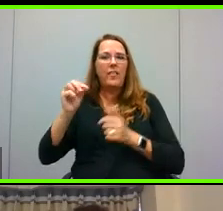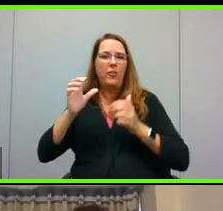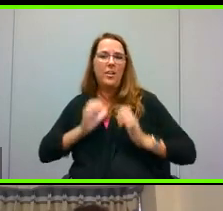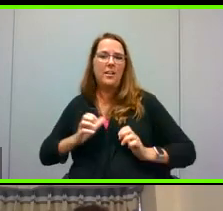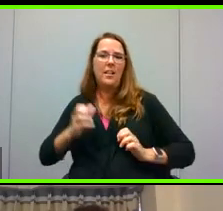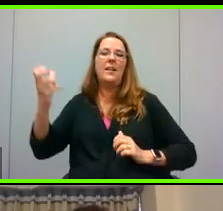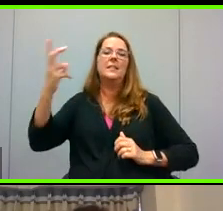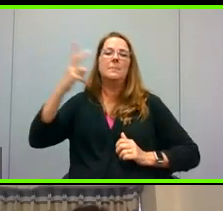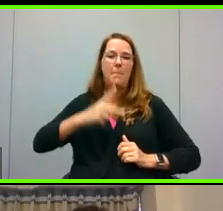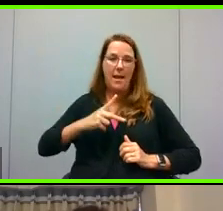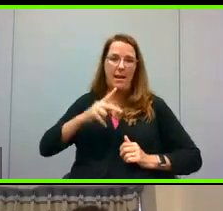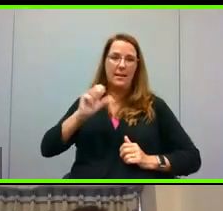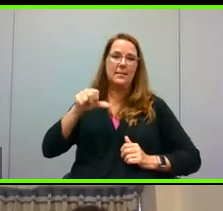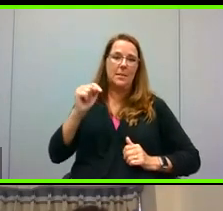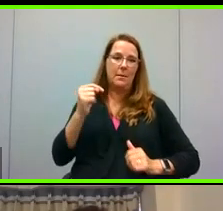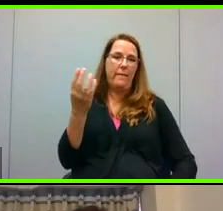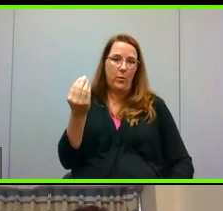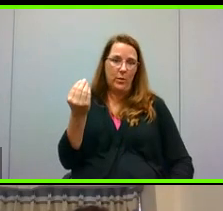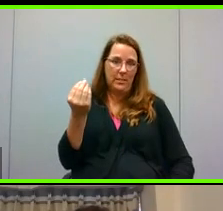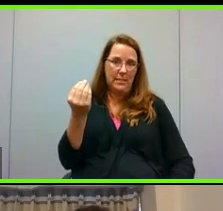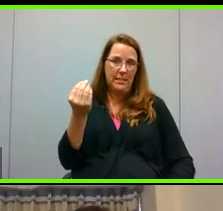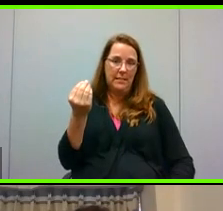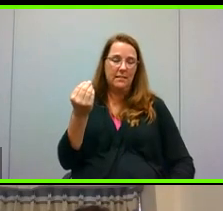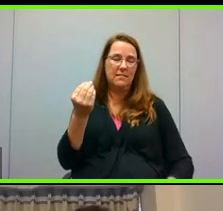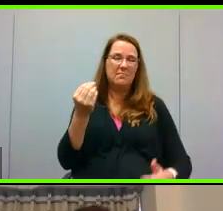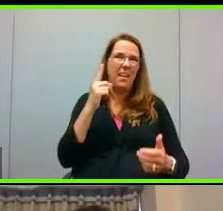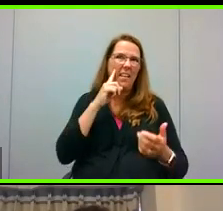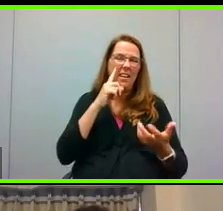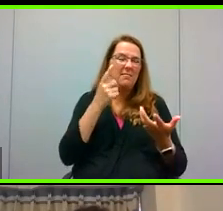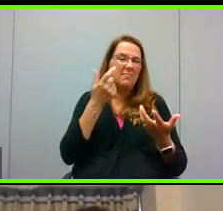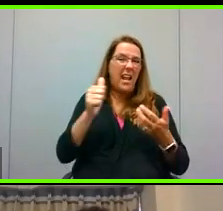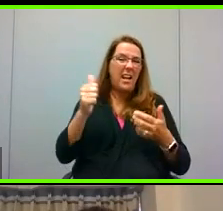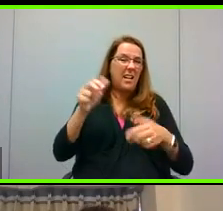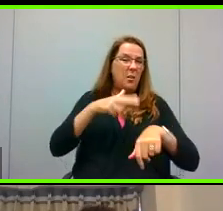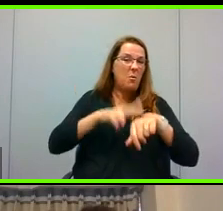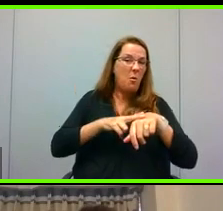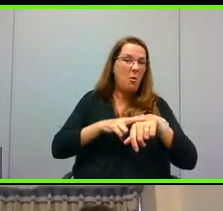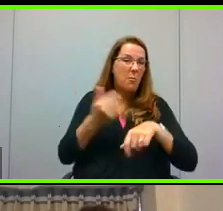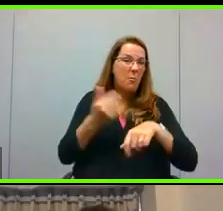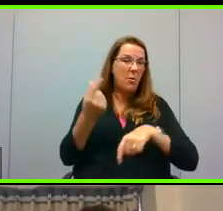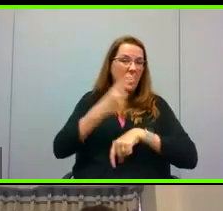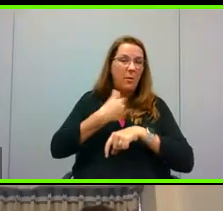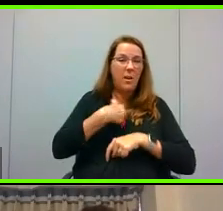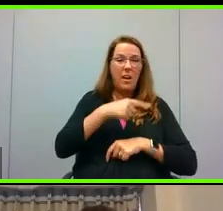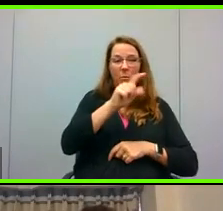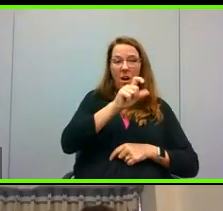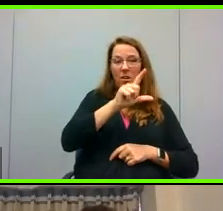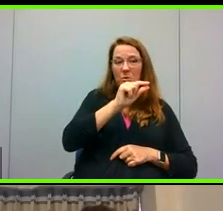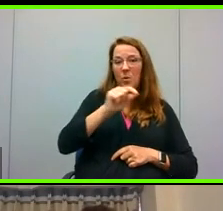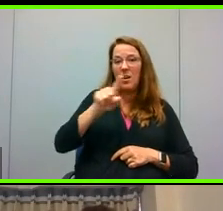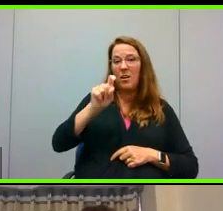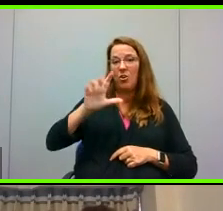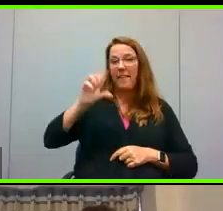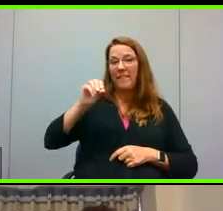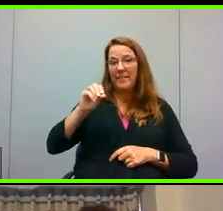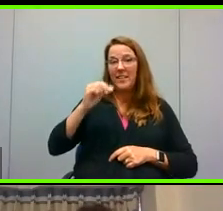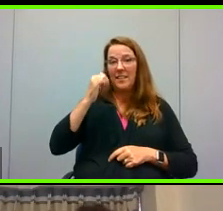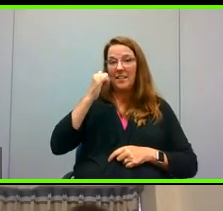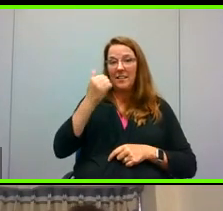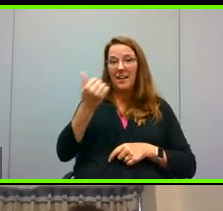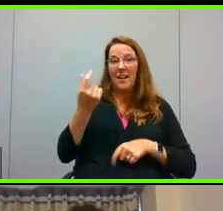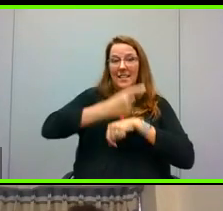We serve on any given day, I think the stat said 120 to 150 per day. So they're kind of cutting, it's 300